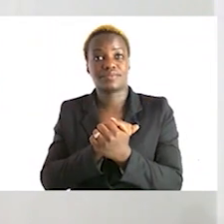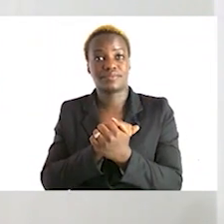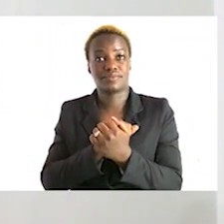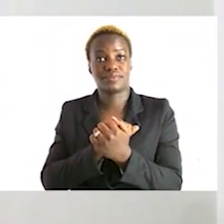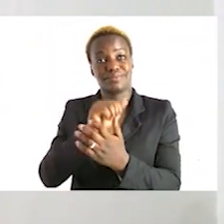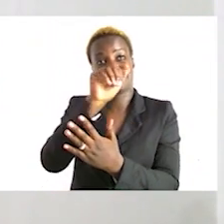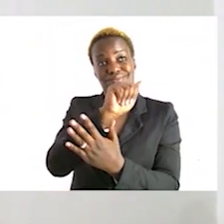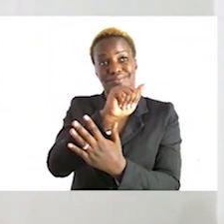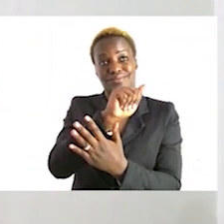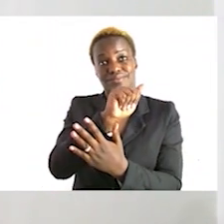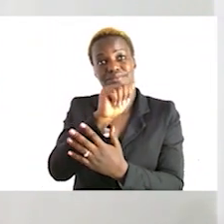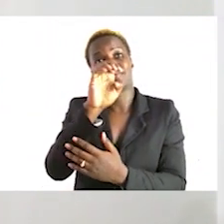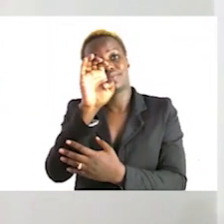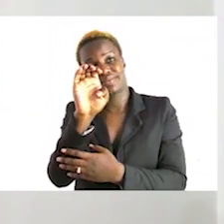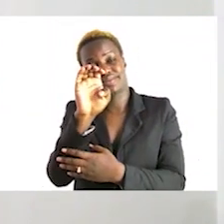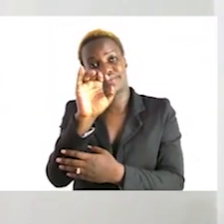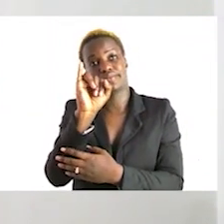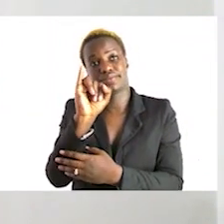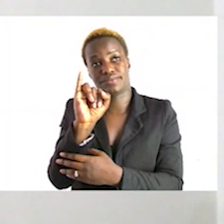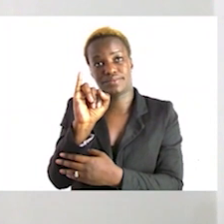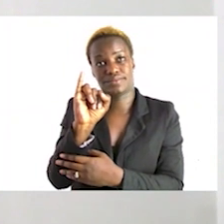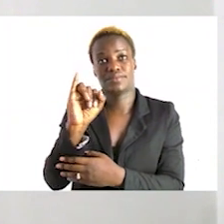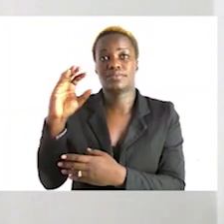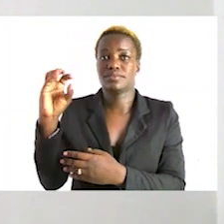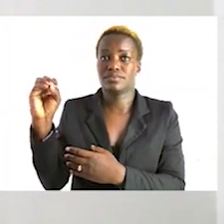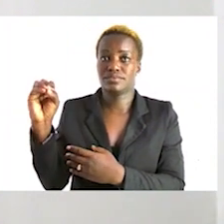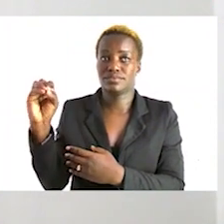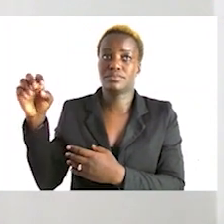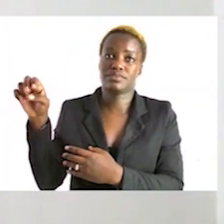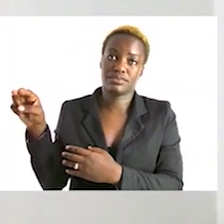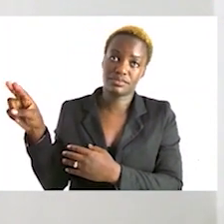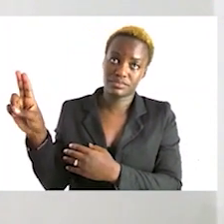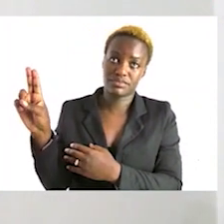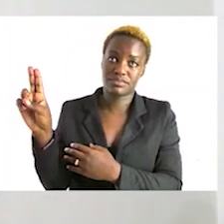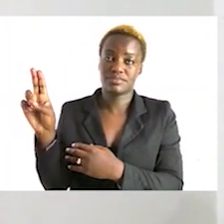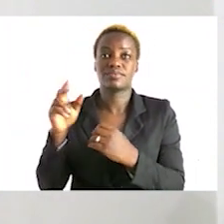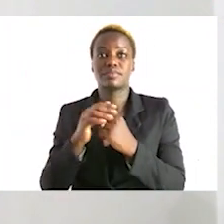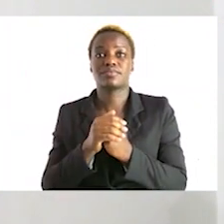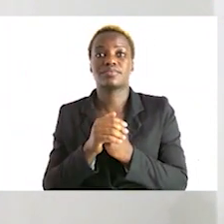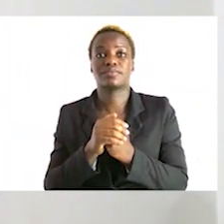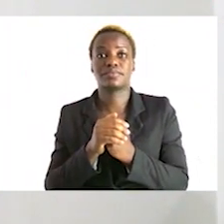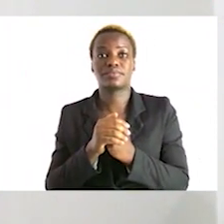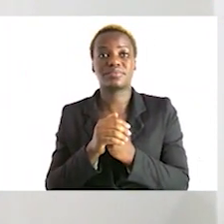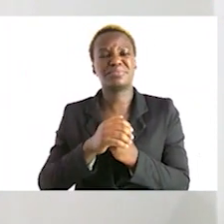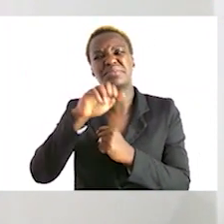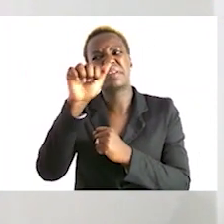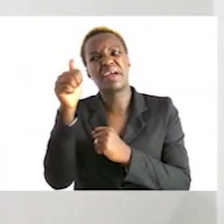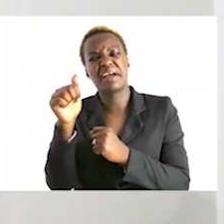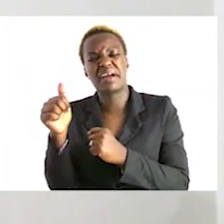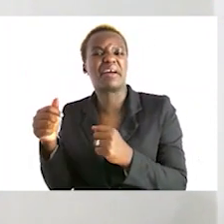It's the A, the E, the I, the O, and the U. The rest of the other letters of